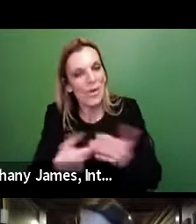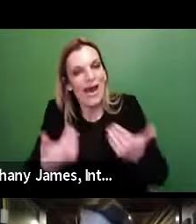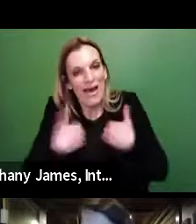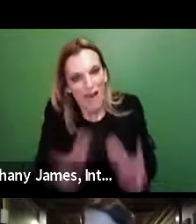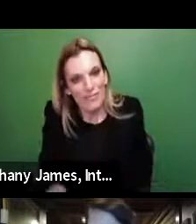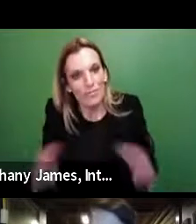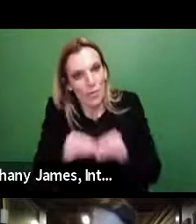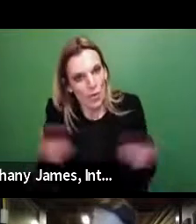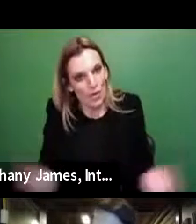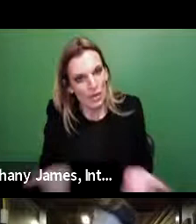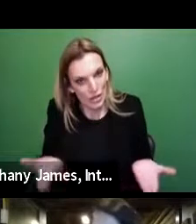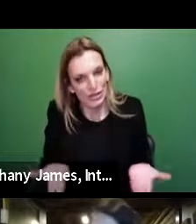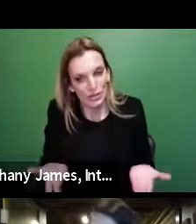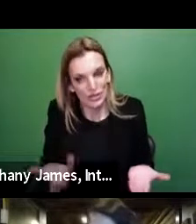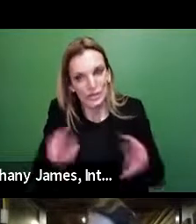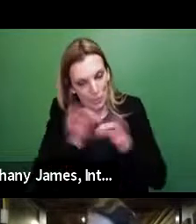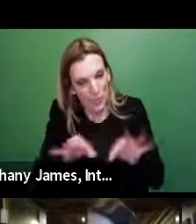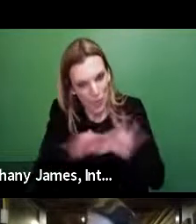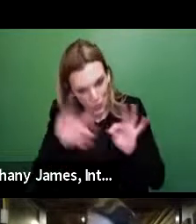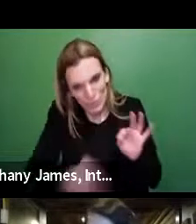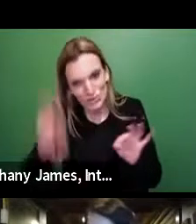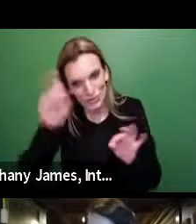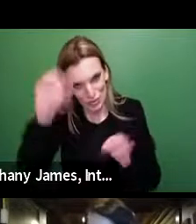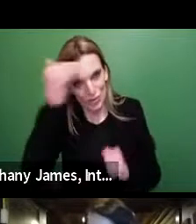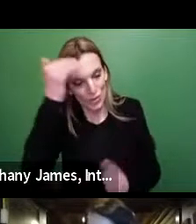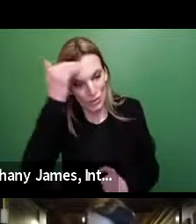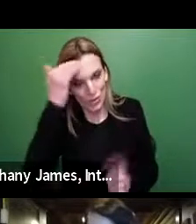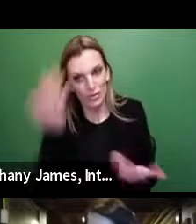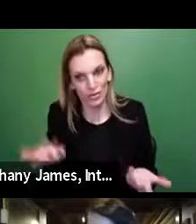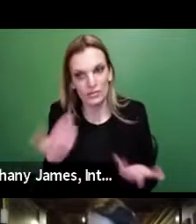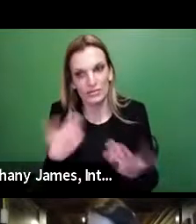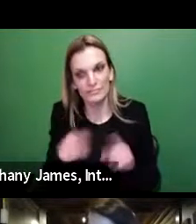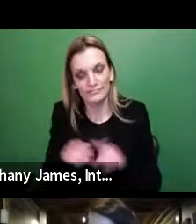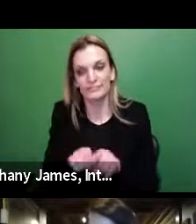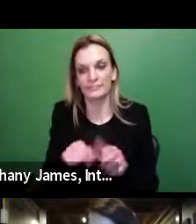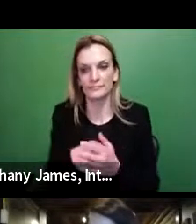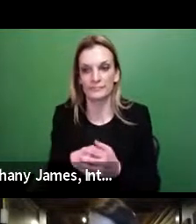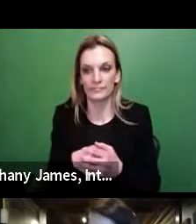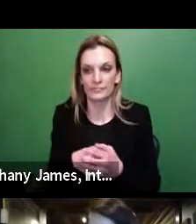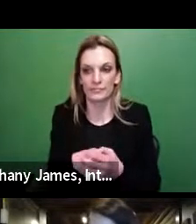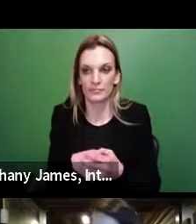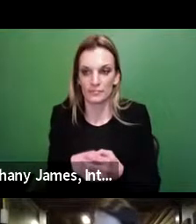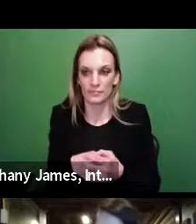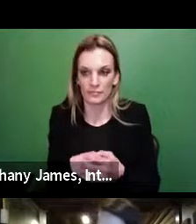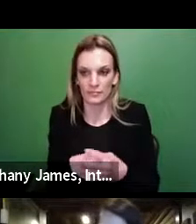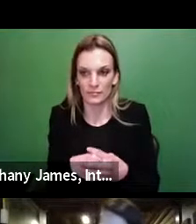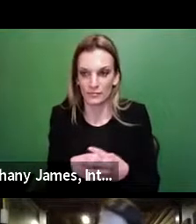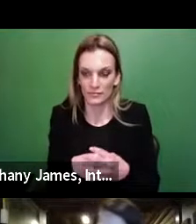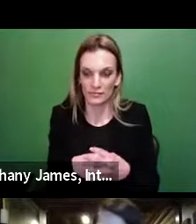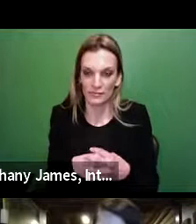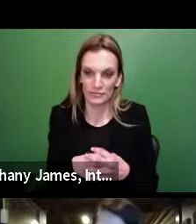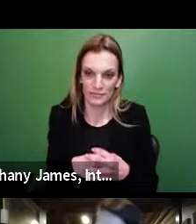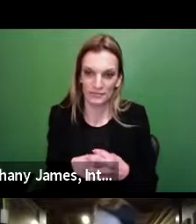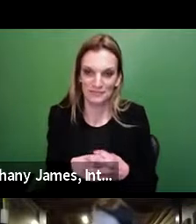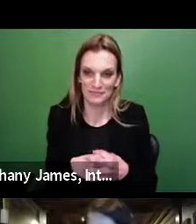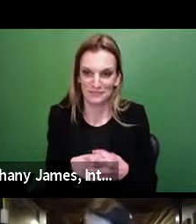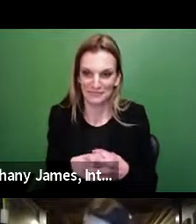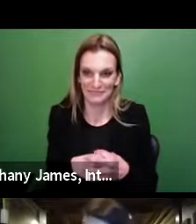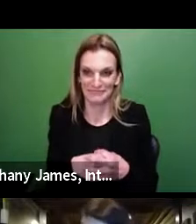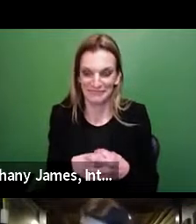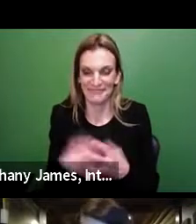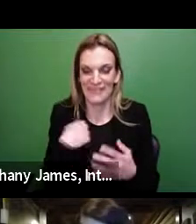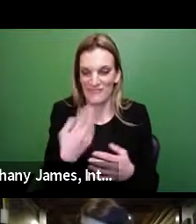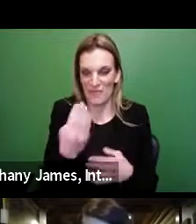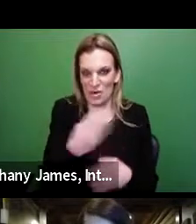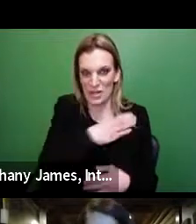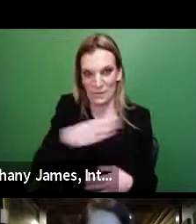to make sure and share that. And I wanted to give greetings on behalf of our 14 commissioners right now. We're